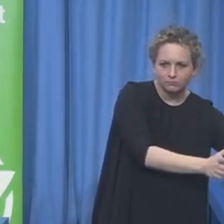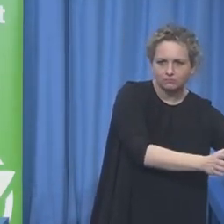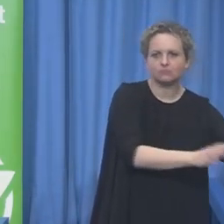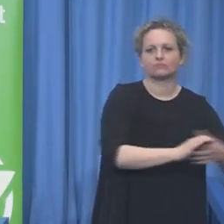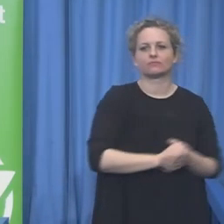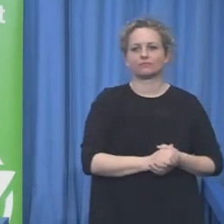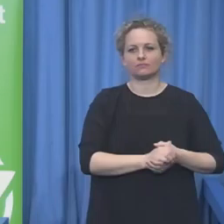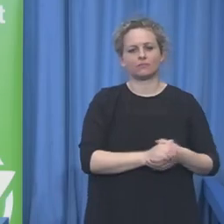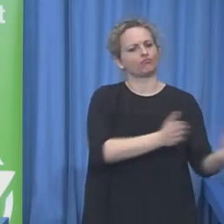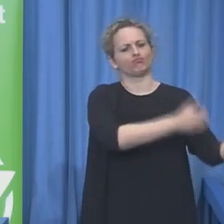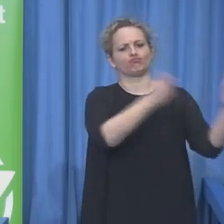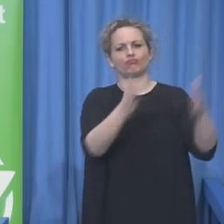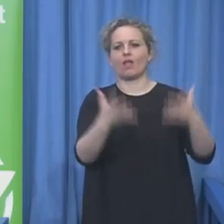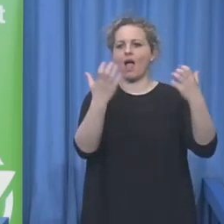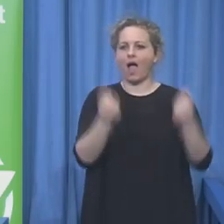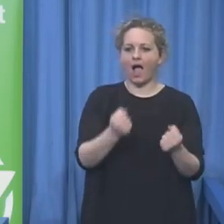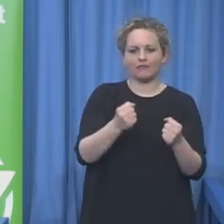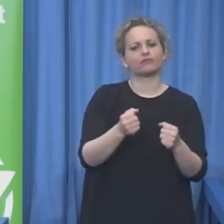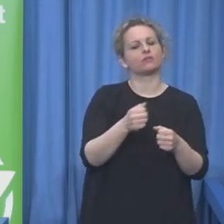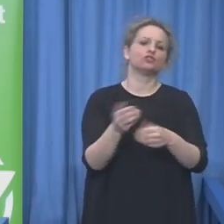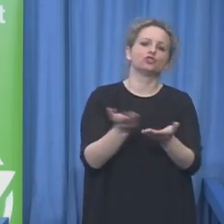retention,